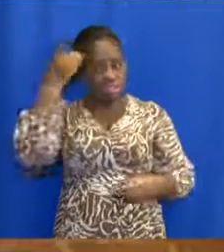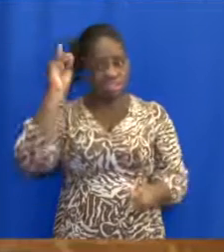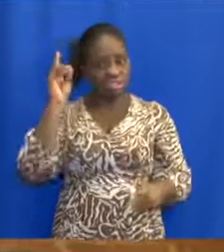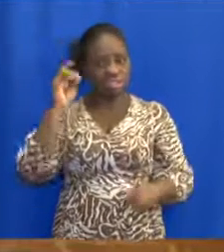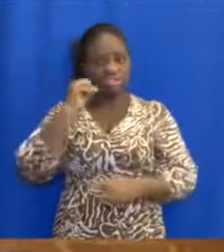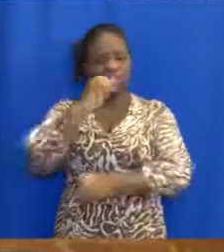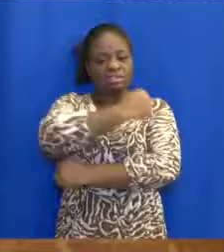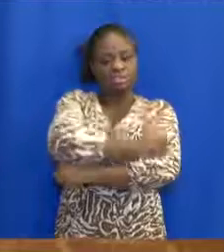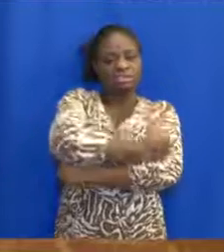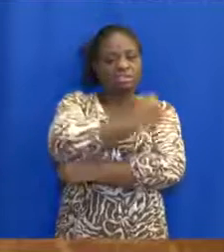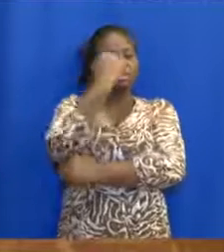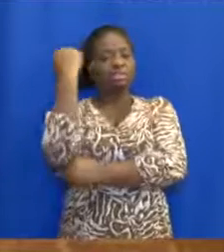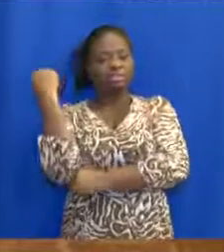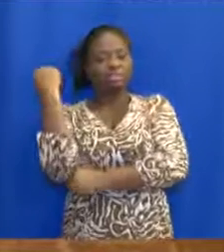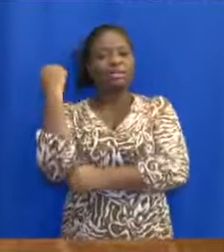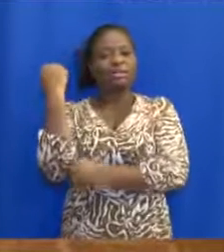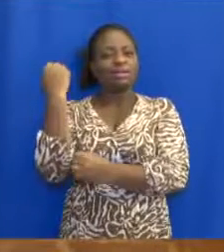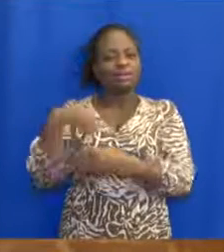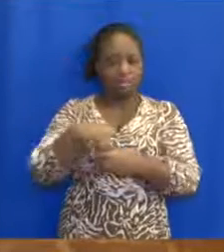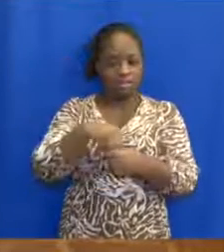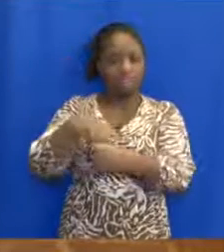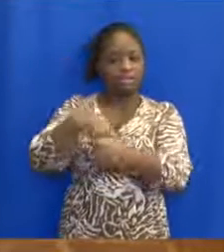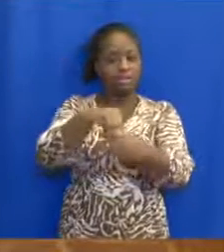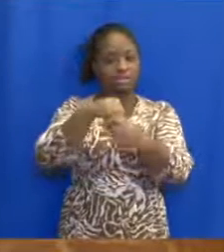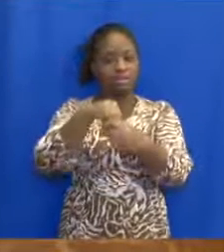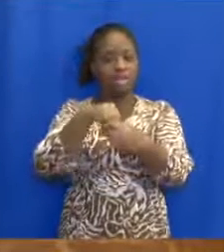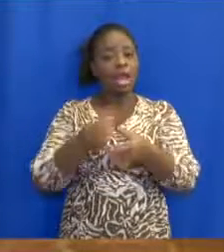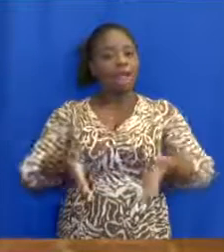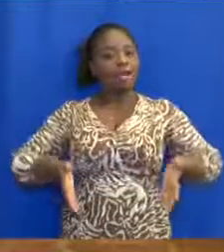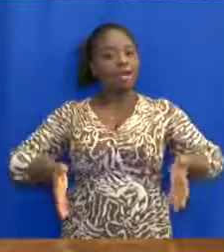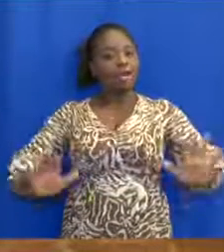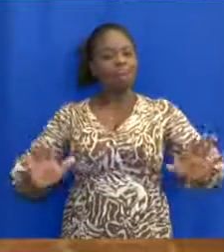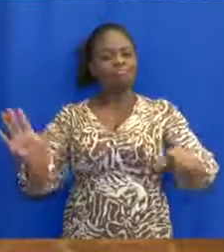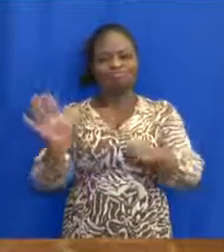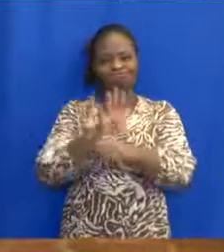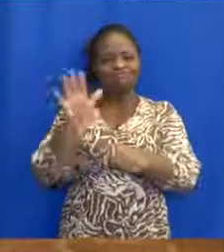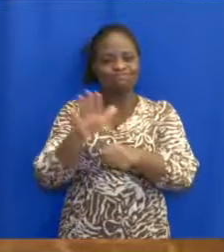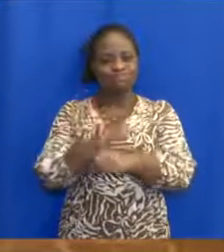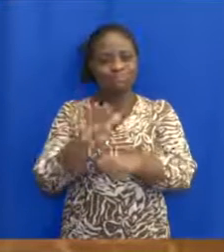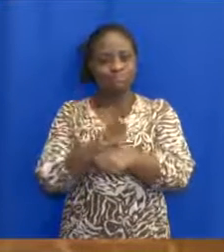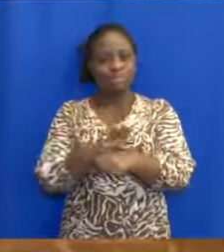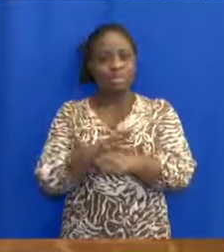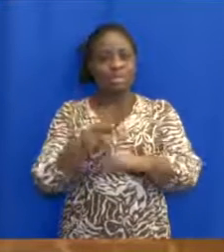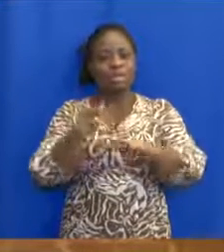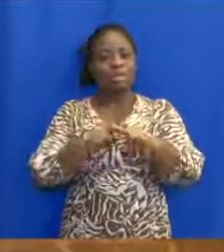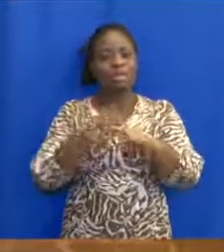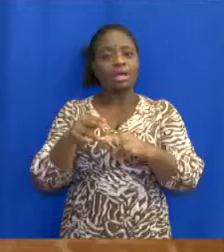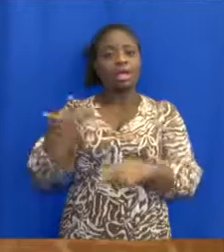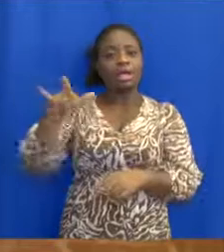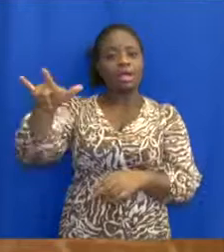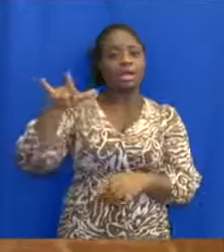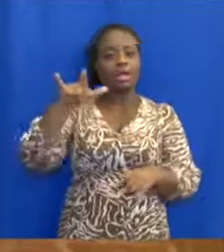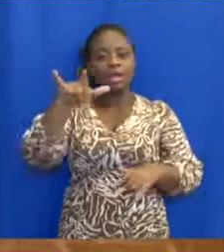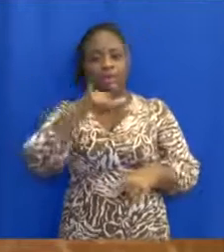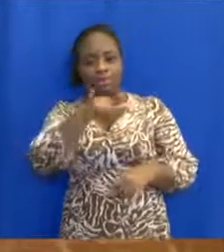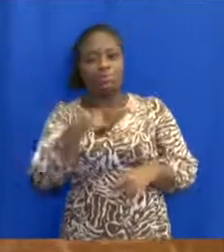to lift the restrictions in the transport sector and allow for full capacity in our domestic airplanes,